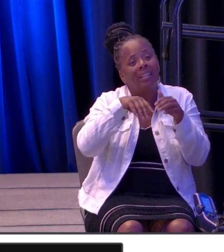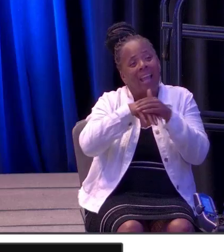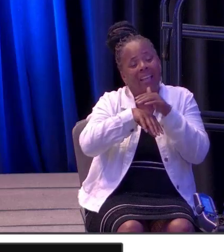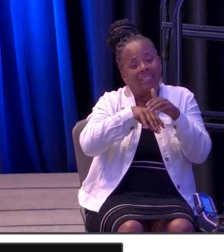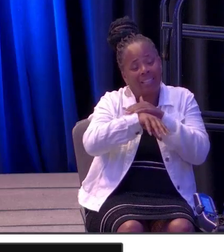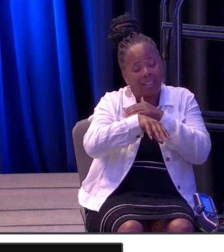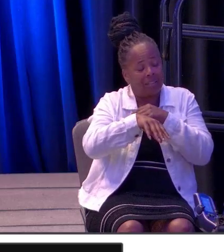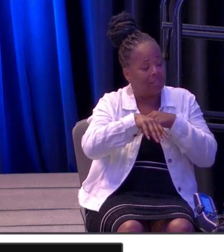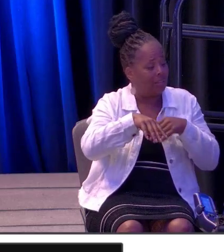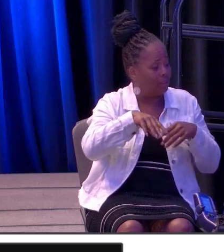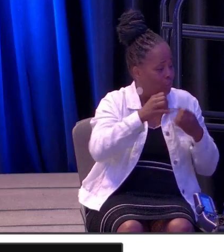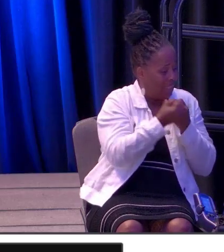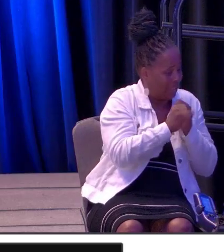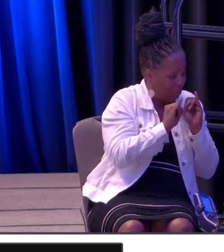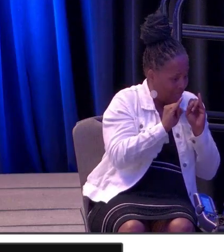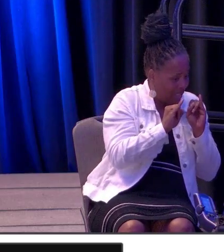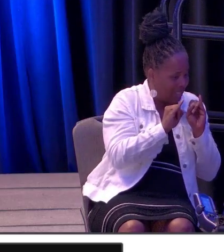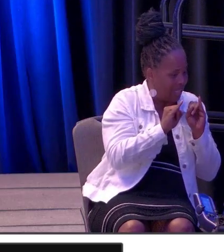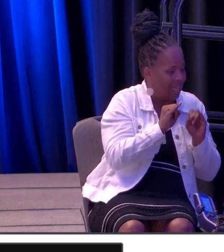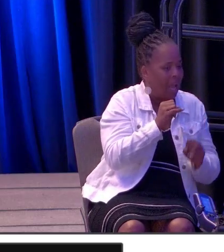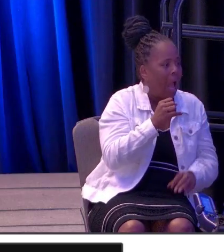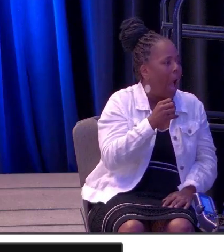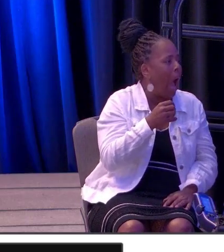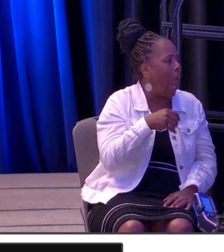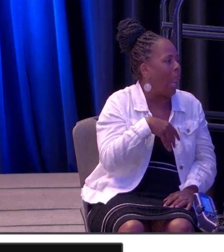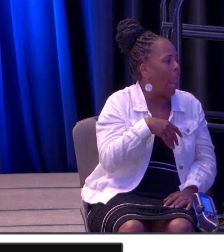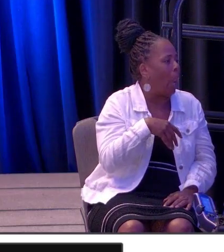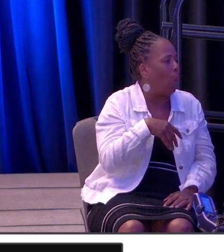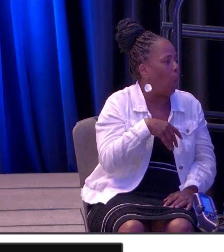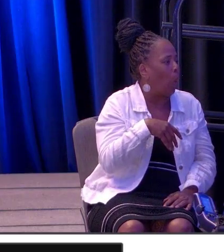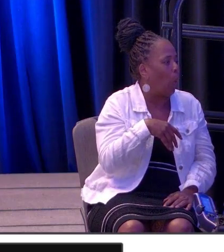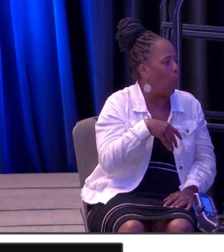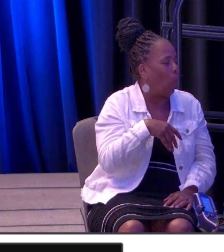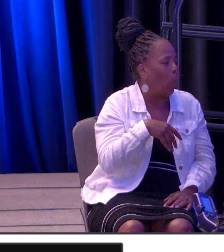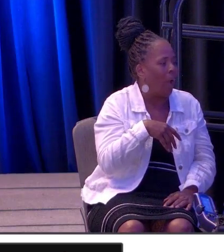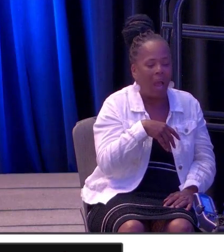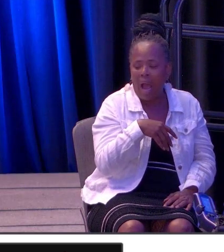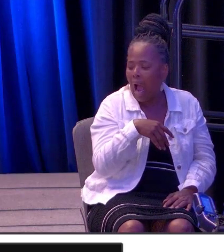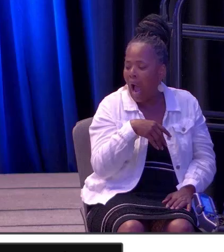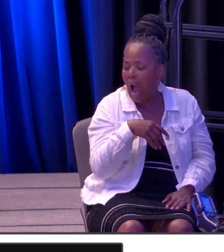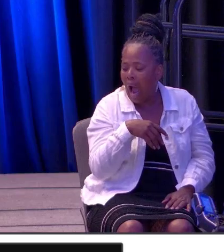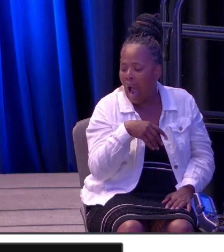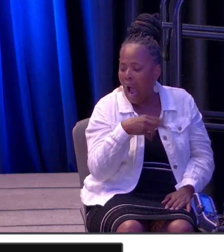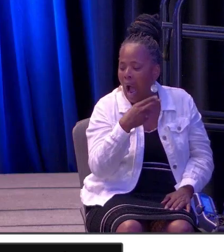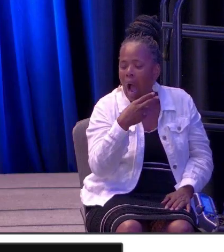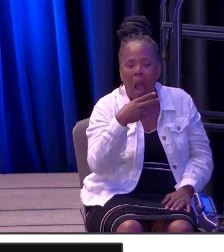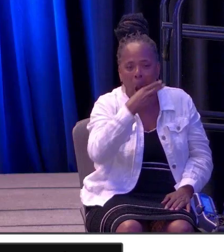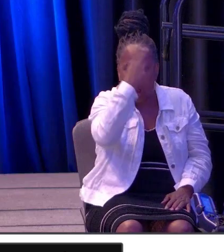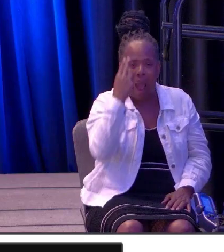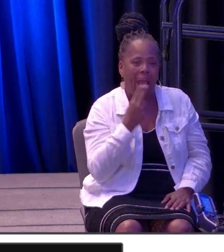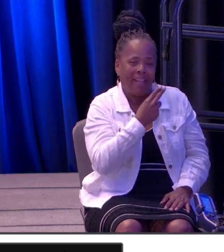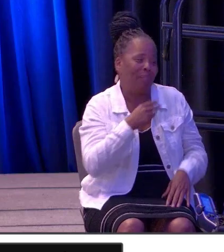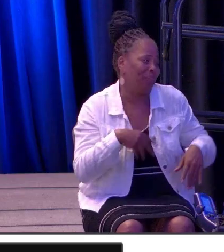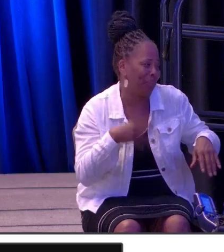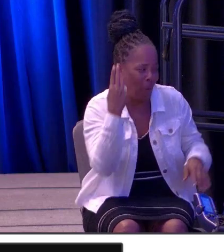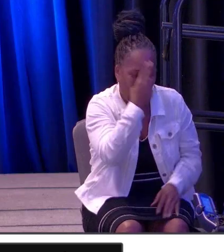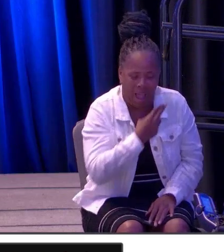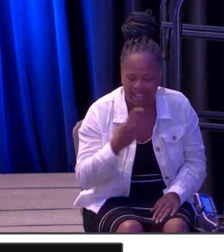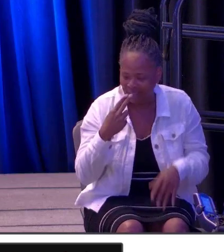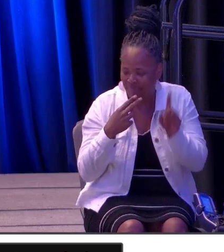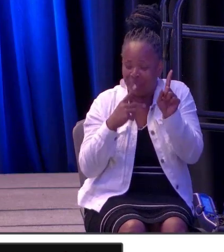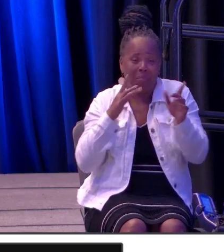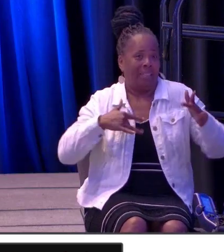Honolulu, Hawaii. And I am part of the DEAI committee, which will have a new name once it's been announced, but I am excited to be